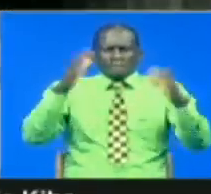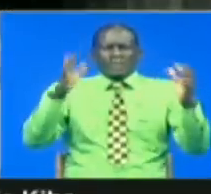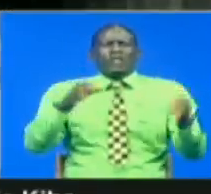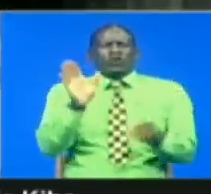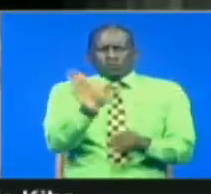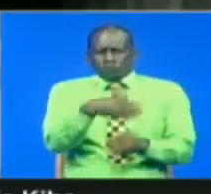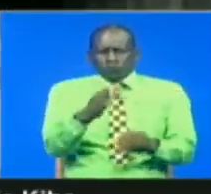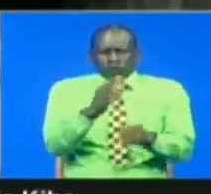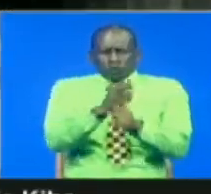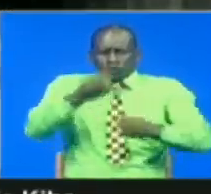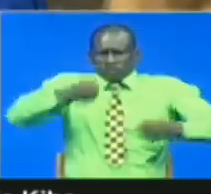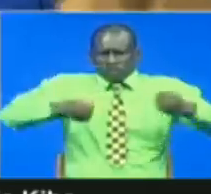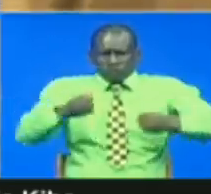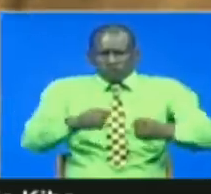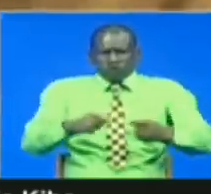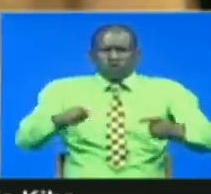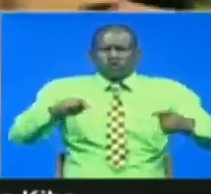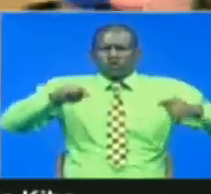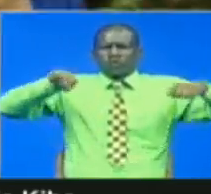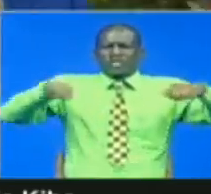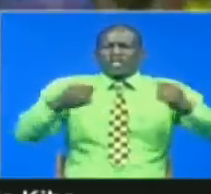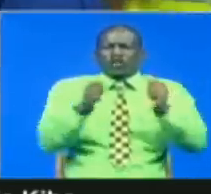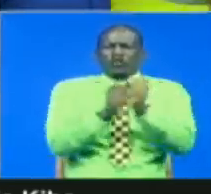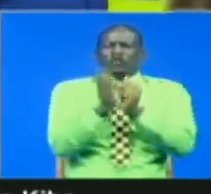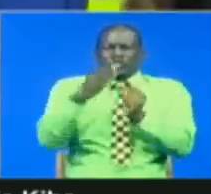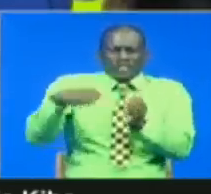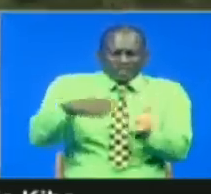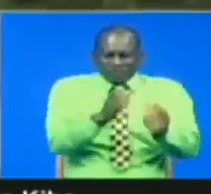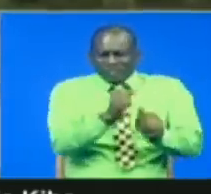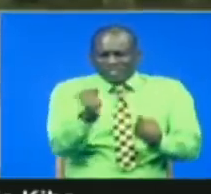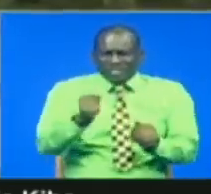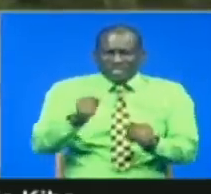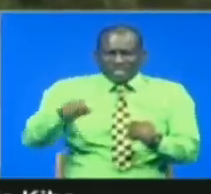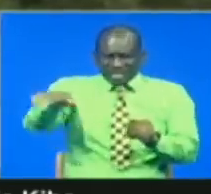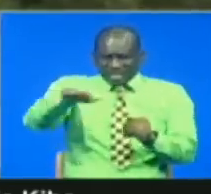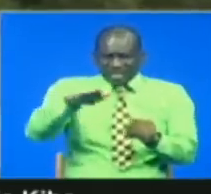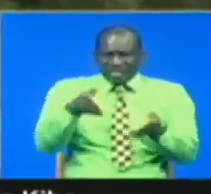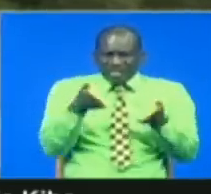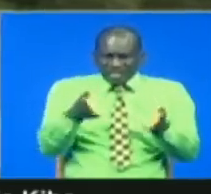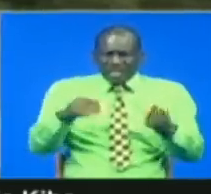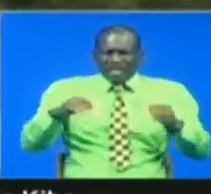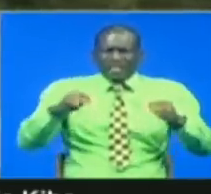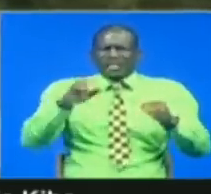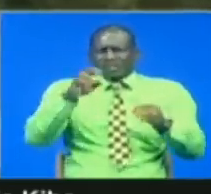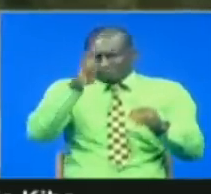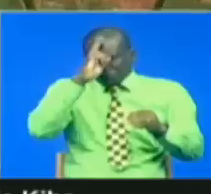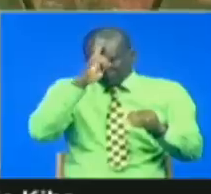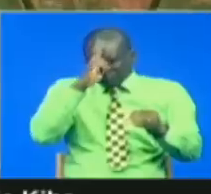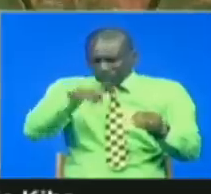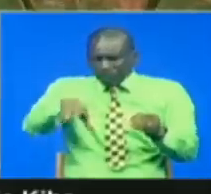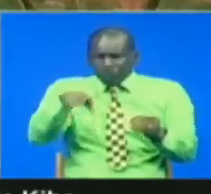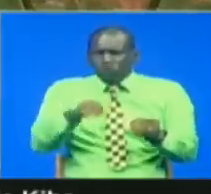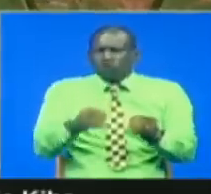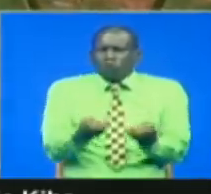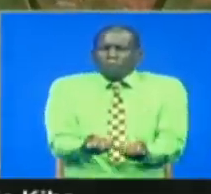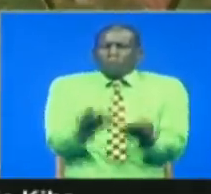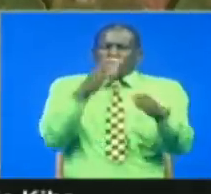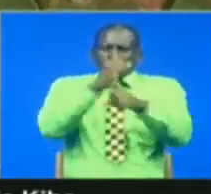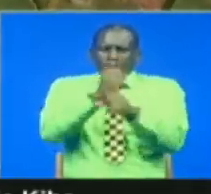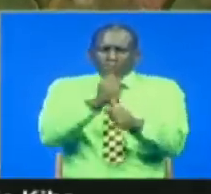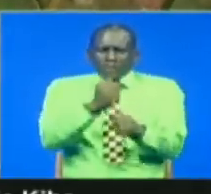gunmen to storm 14 Riverside Drive. It is here investigators found bomb-making materials at a house in